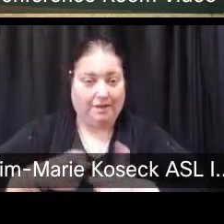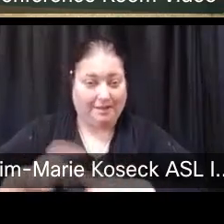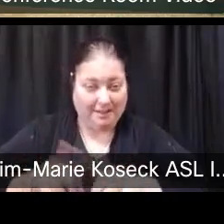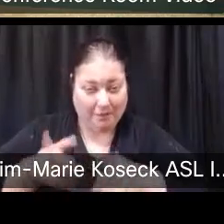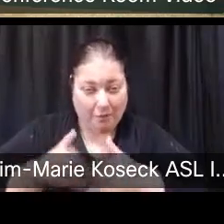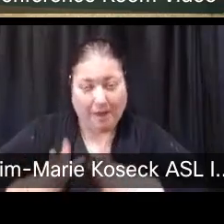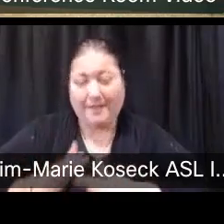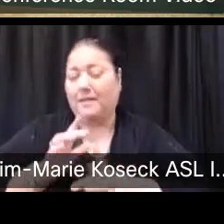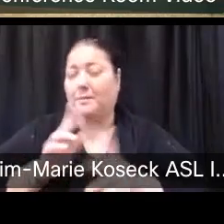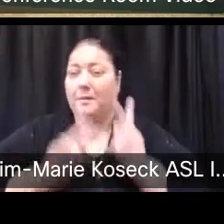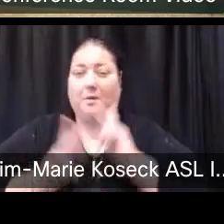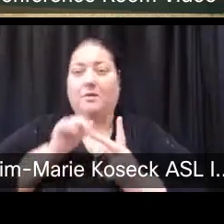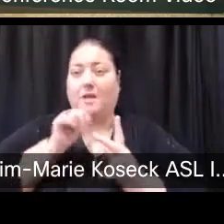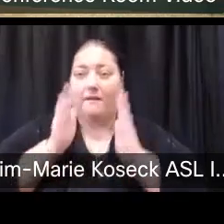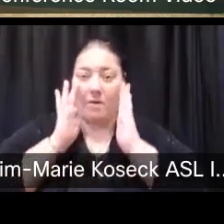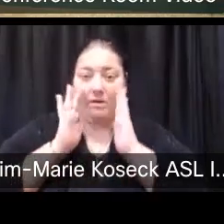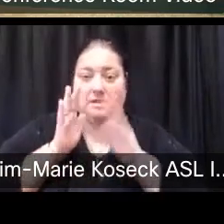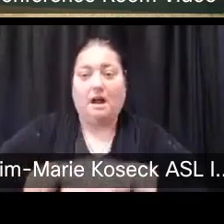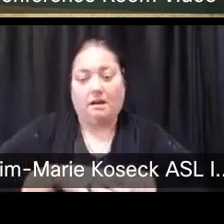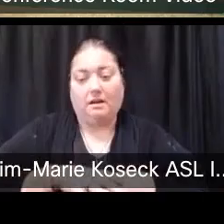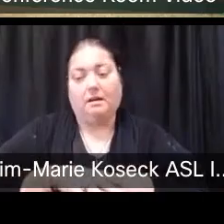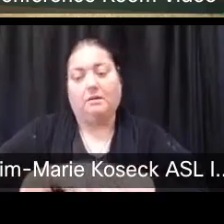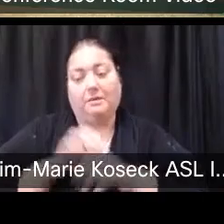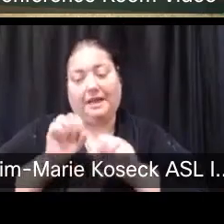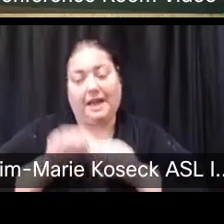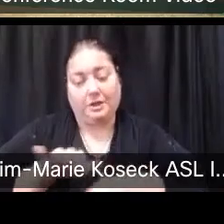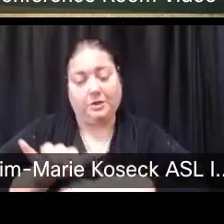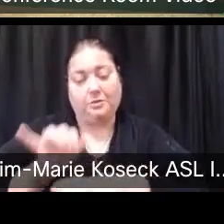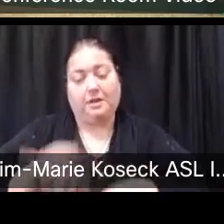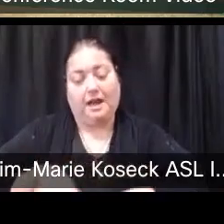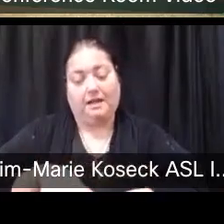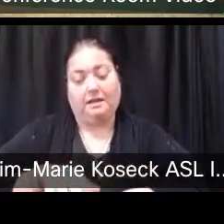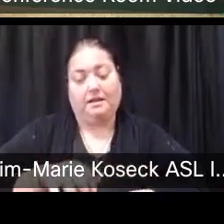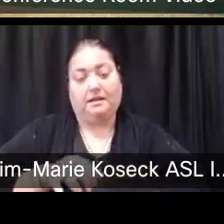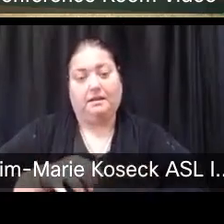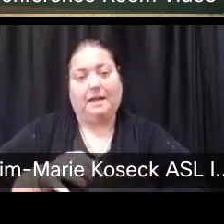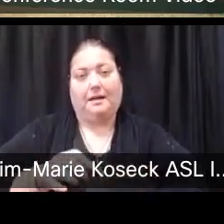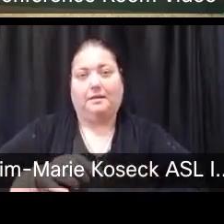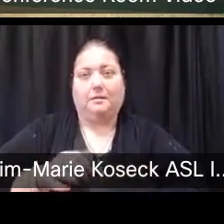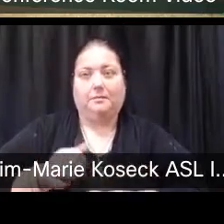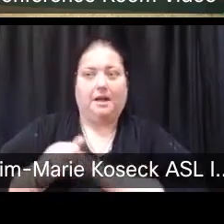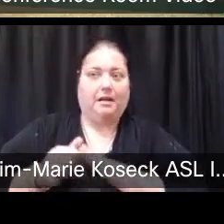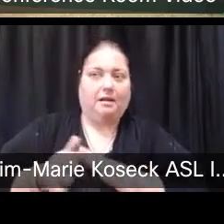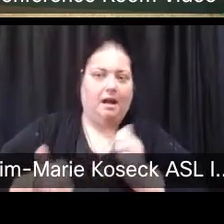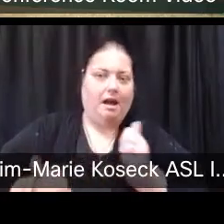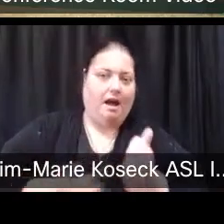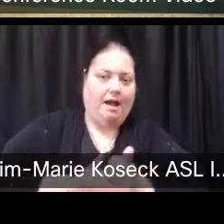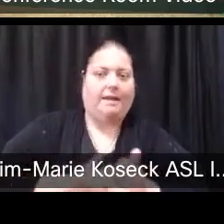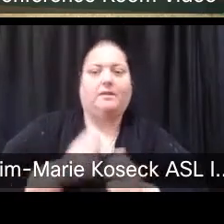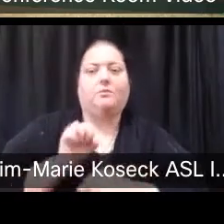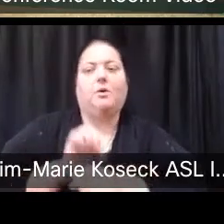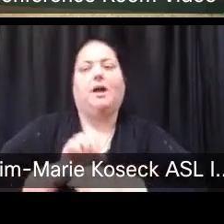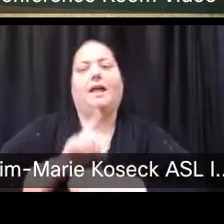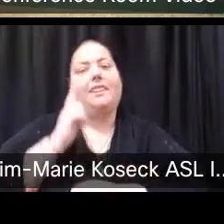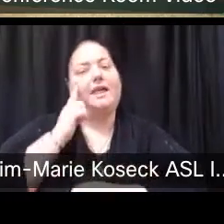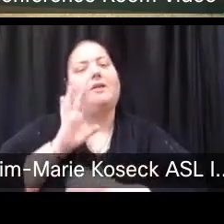on. Up to you all, but we can do that sort of back end work and present it. I think it would be really helpful to